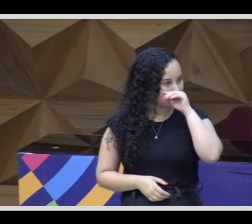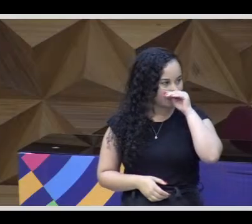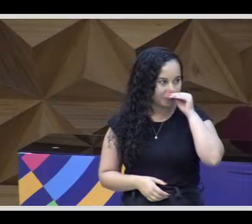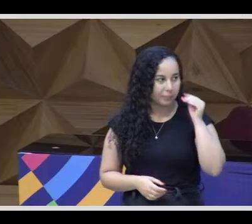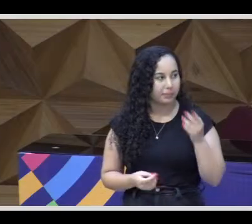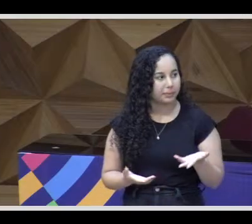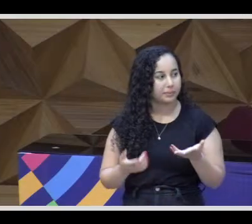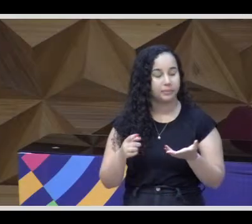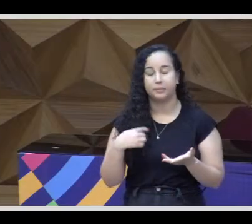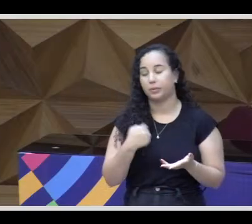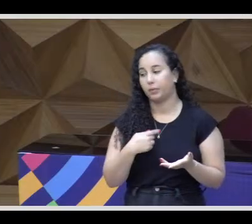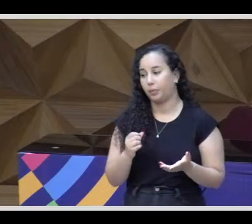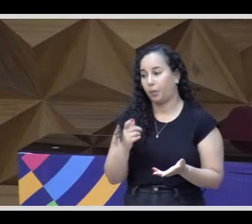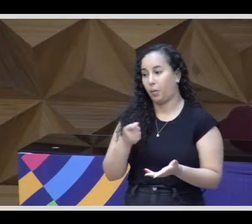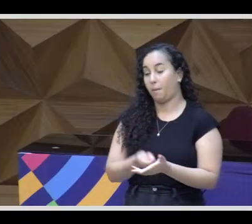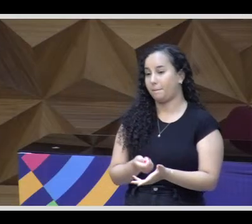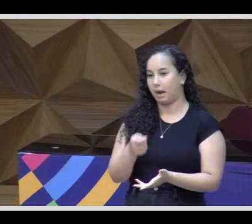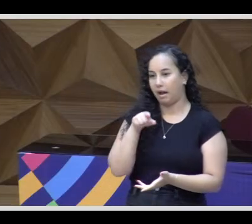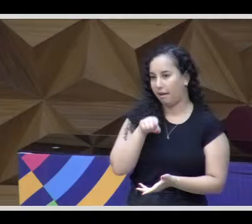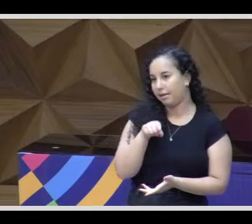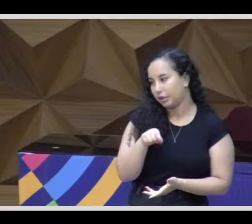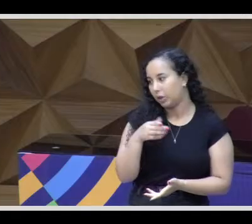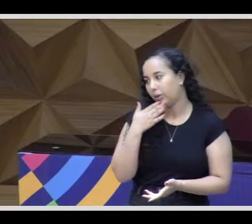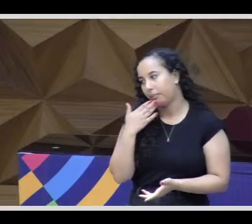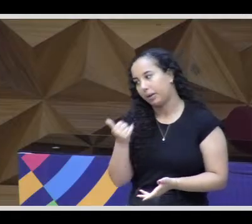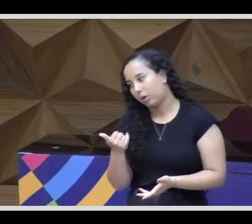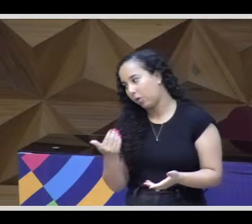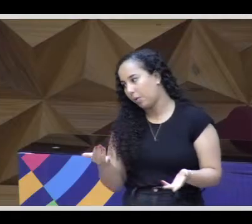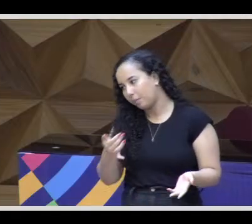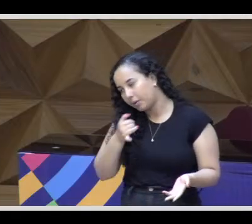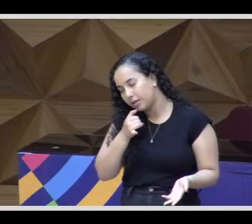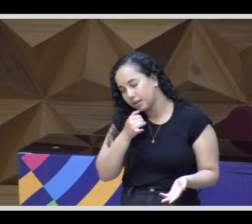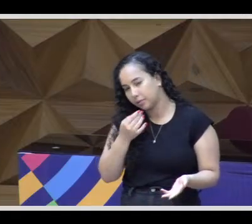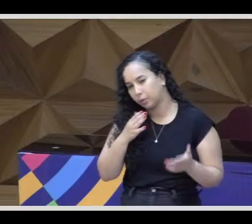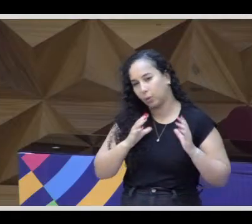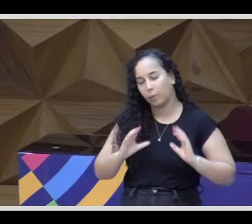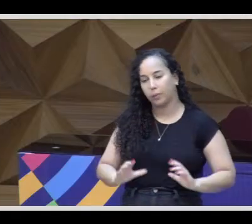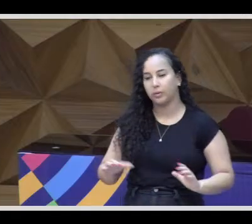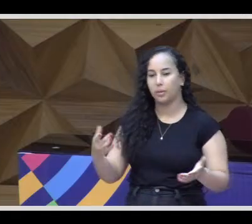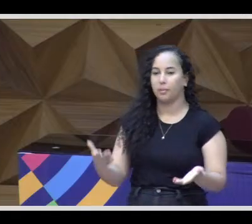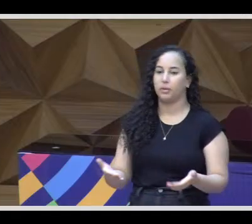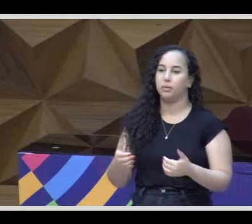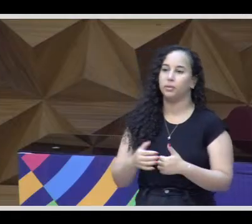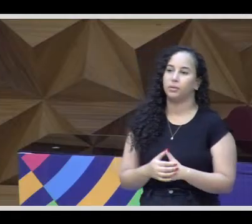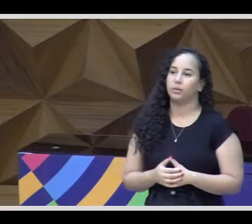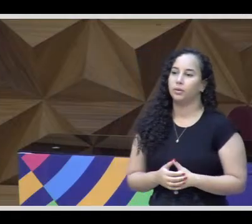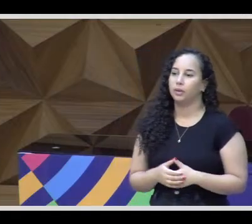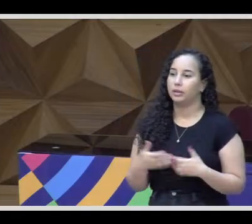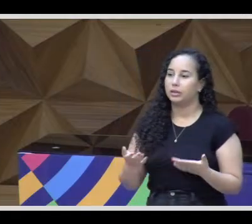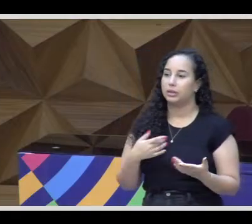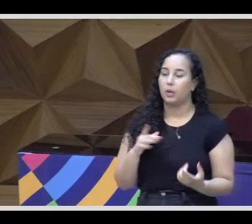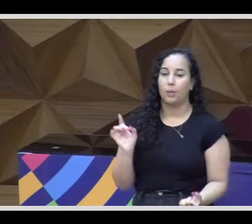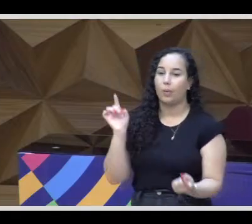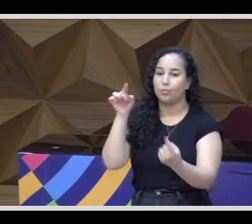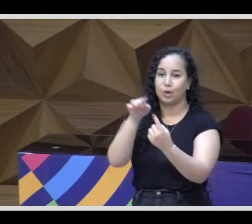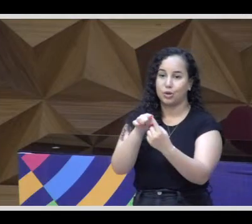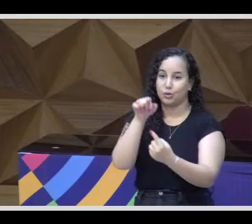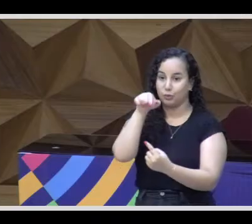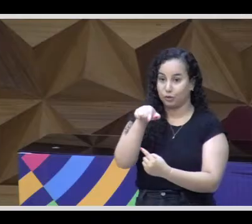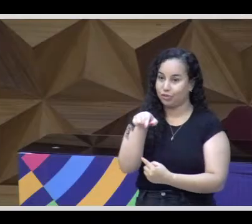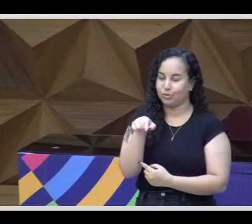or buy better, consume better when they are in their behavior. So the goal of this